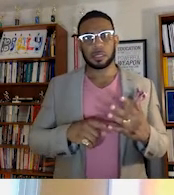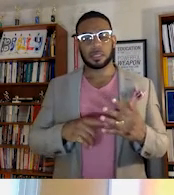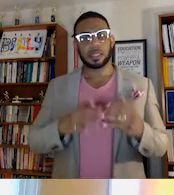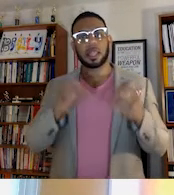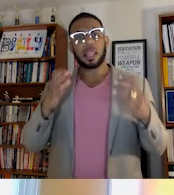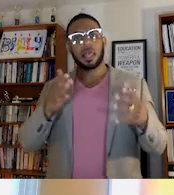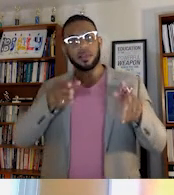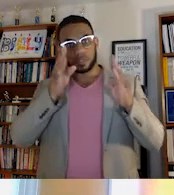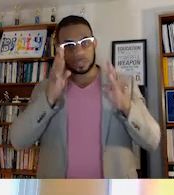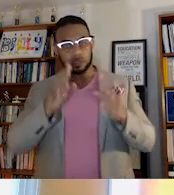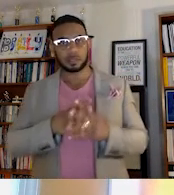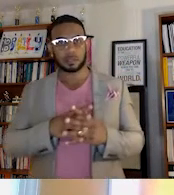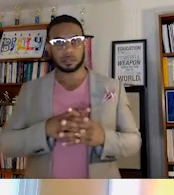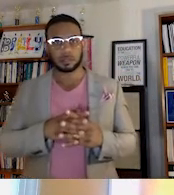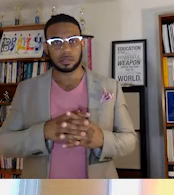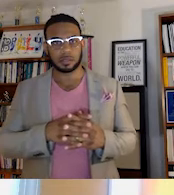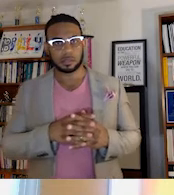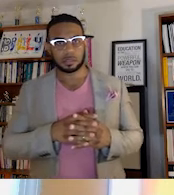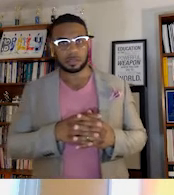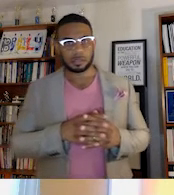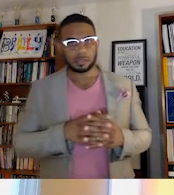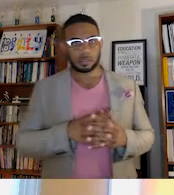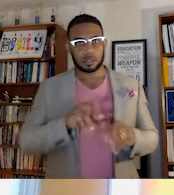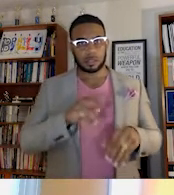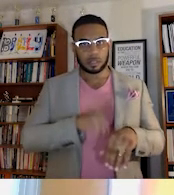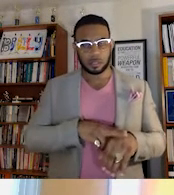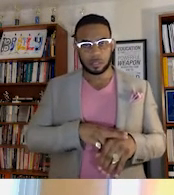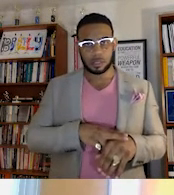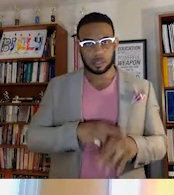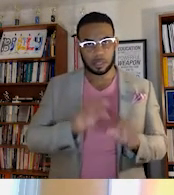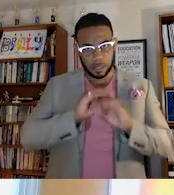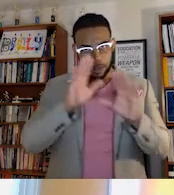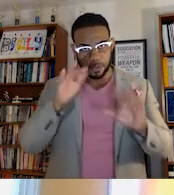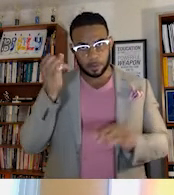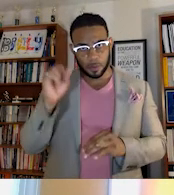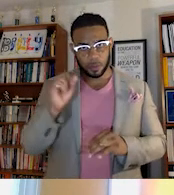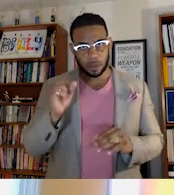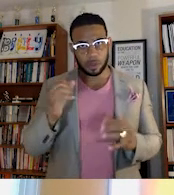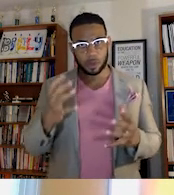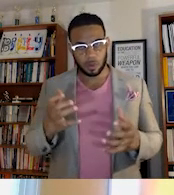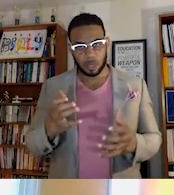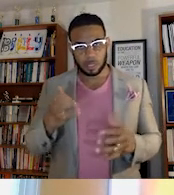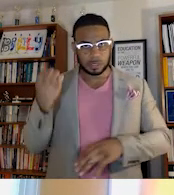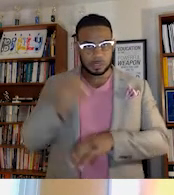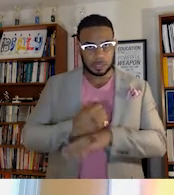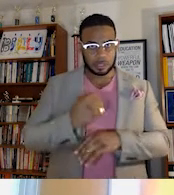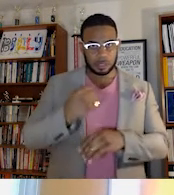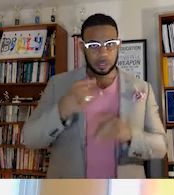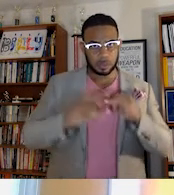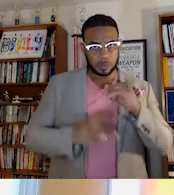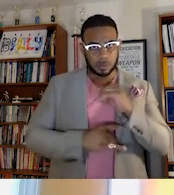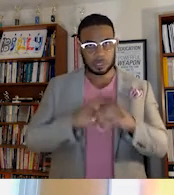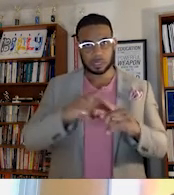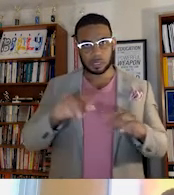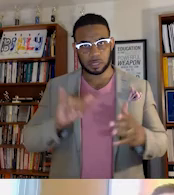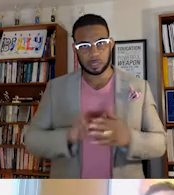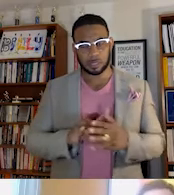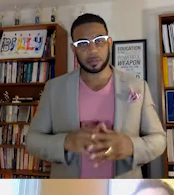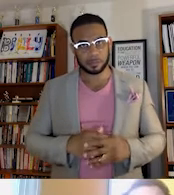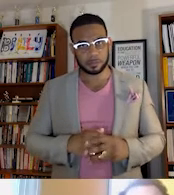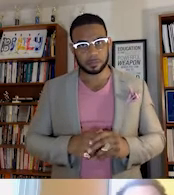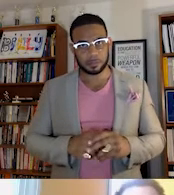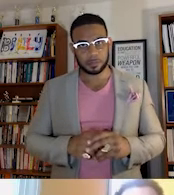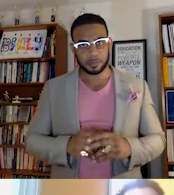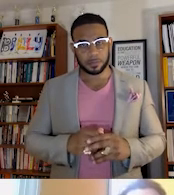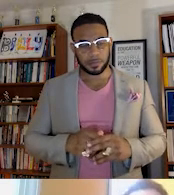there's a lot of attention. Of course, the obvious protest walks and shutting down bridges and such when everything first